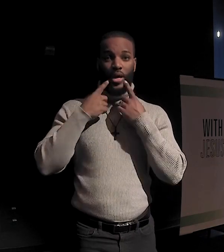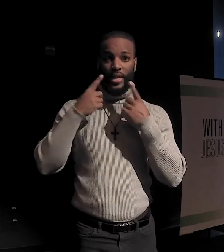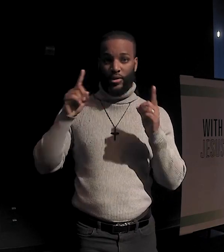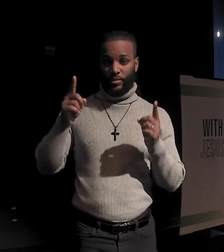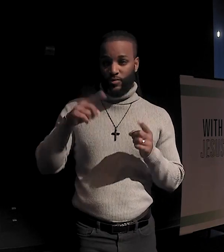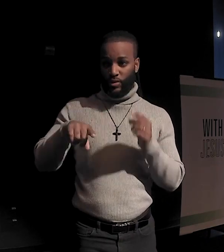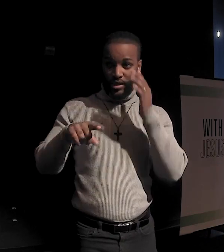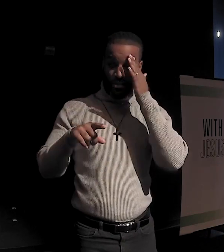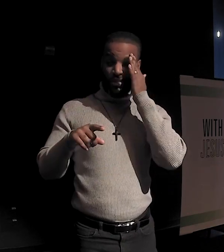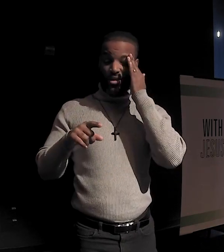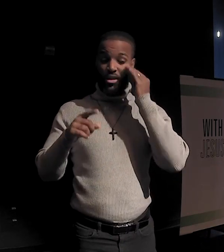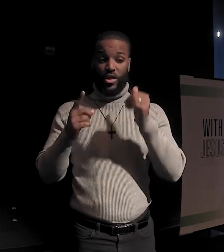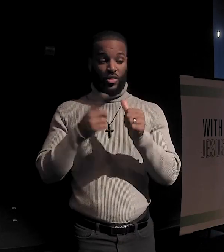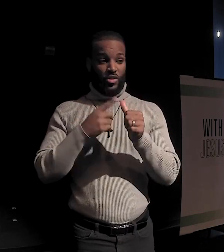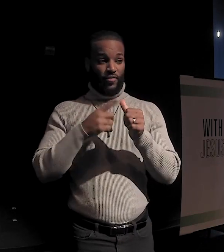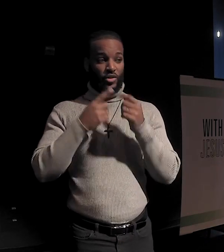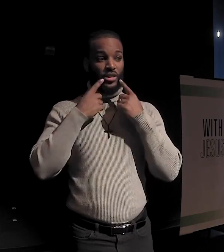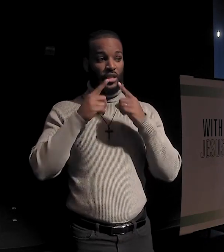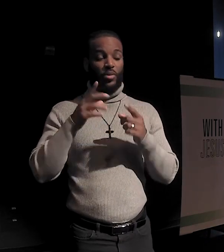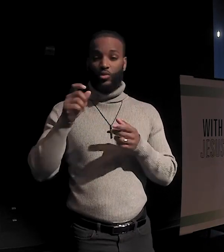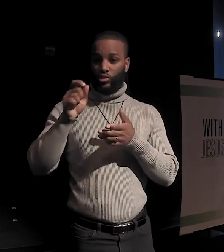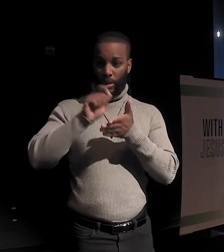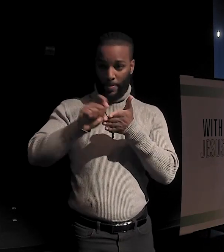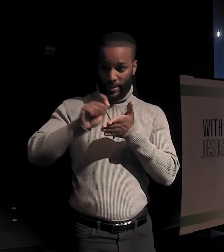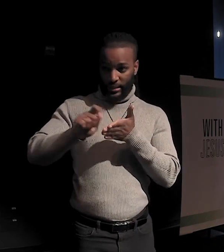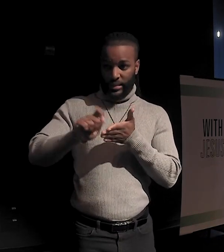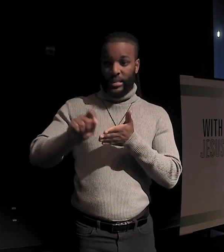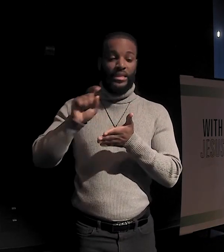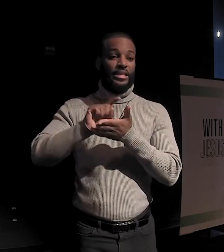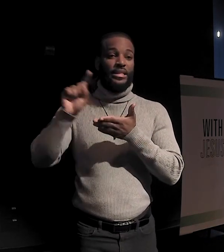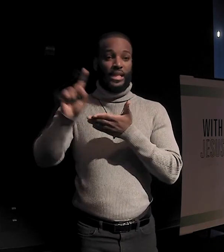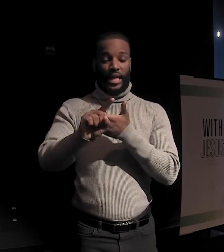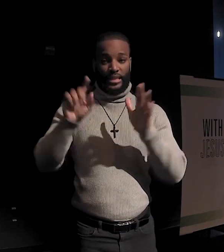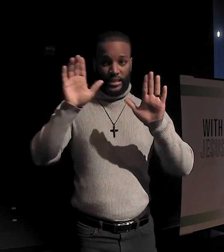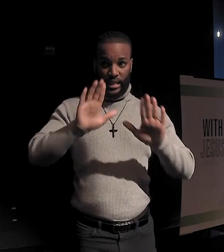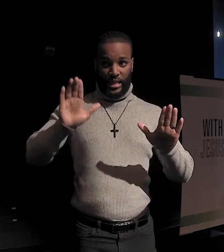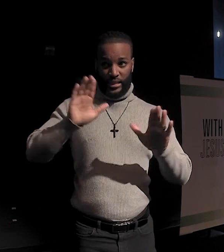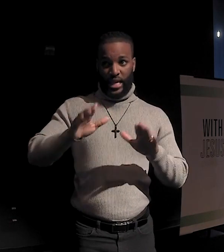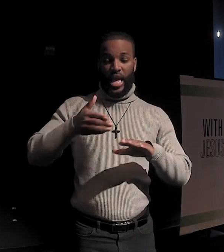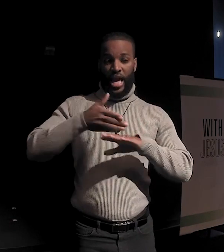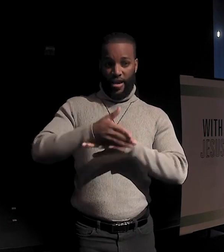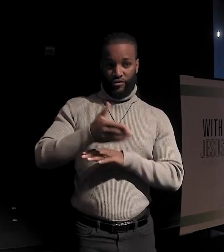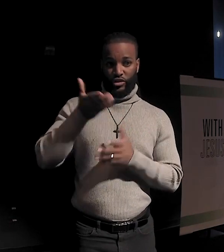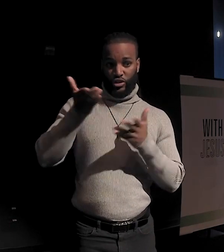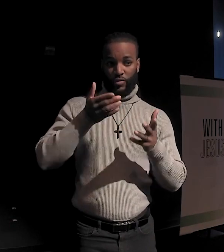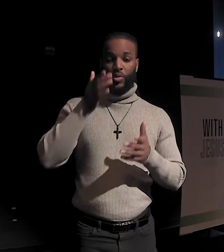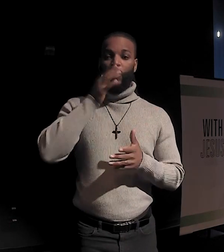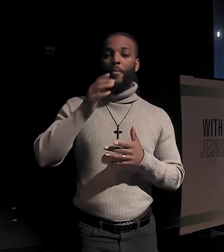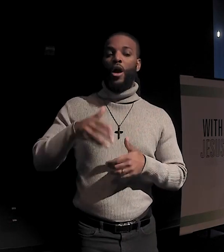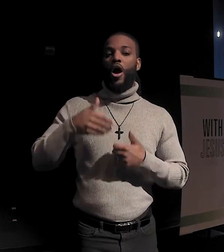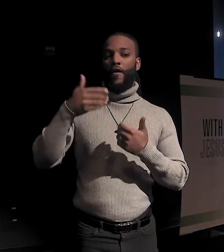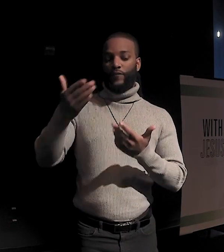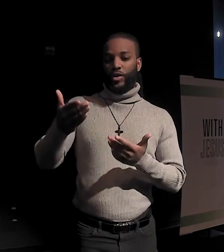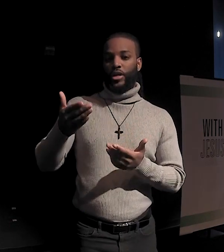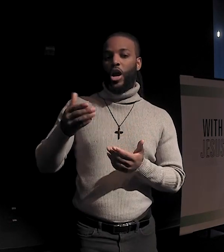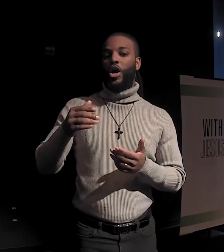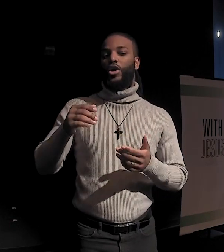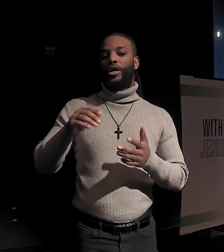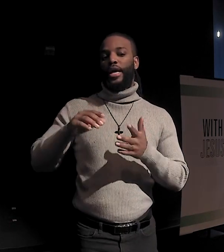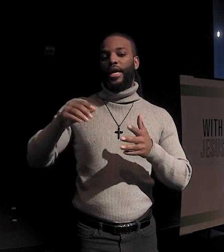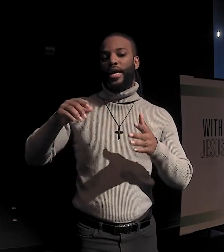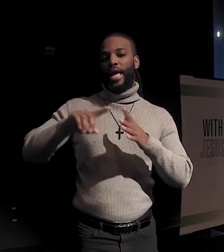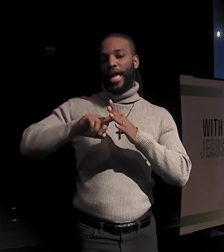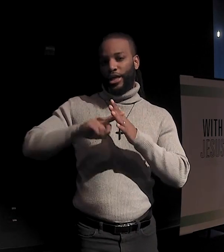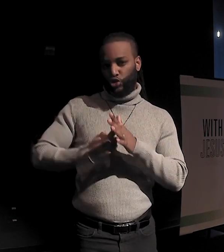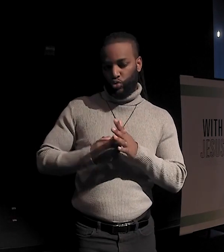you guys. The first one, I want you to pencil in. Next Sunday, after both services, we're going to be offering our Intro to